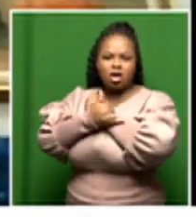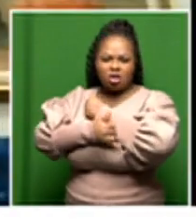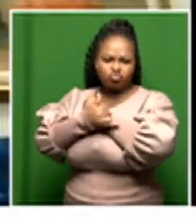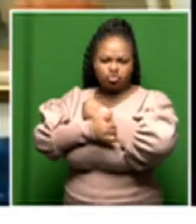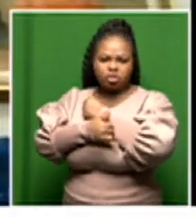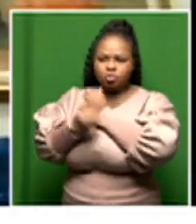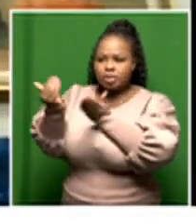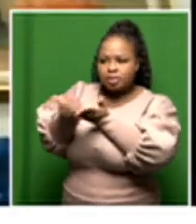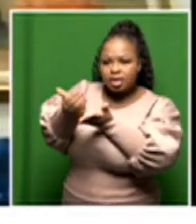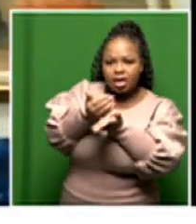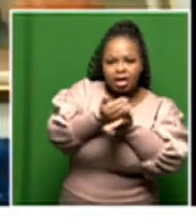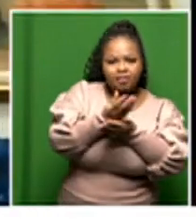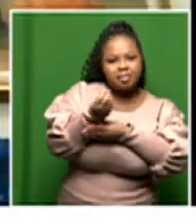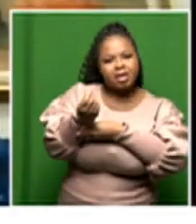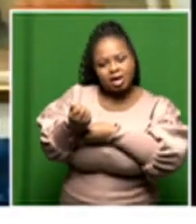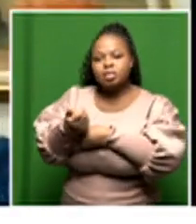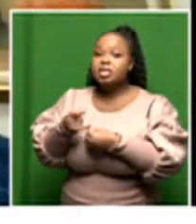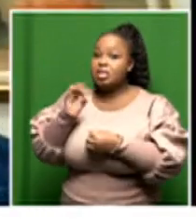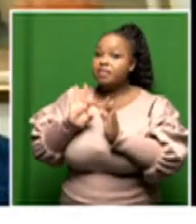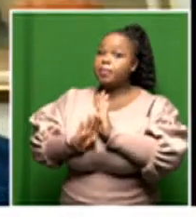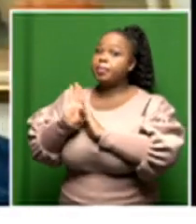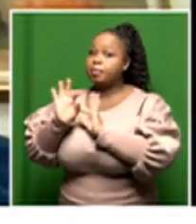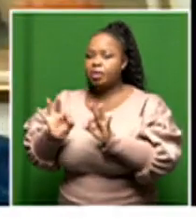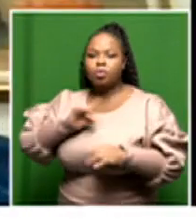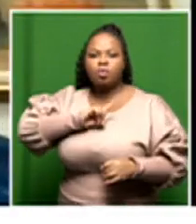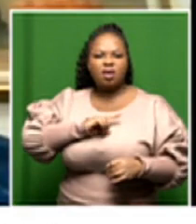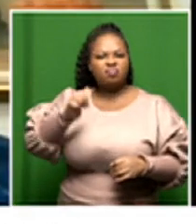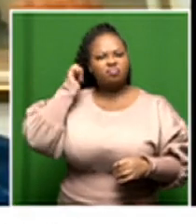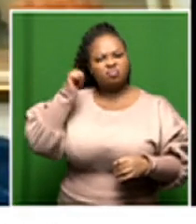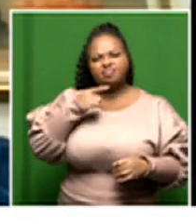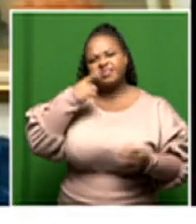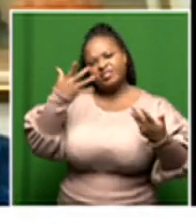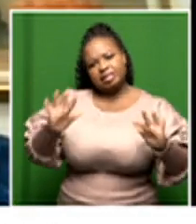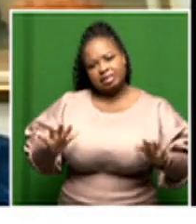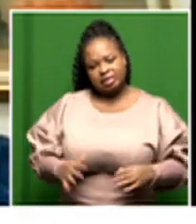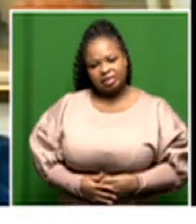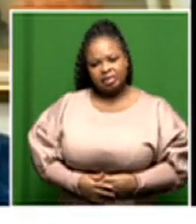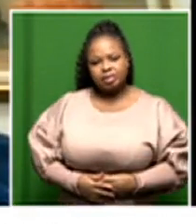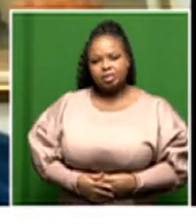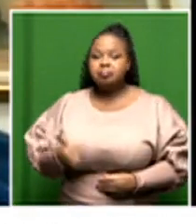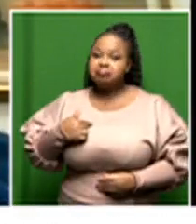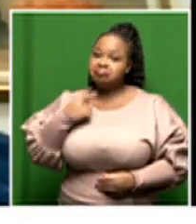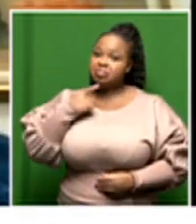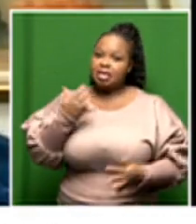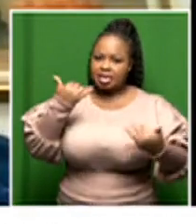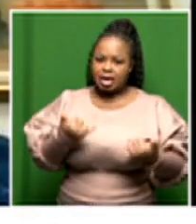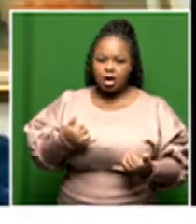cost saving that we have identified. I mentioned yesterday that we are looking at the